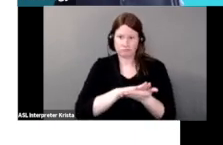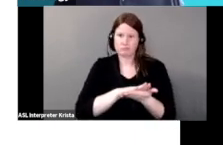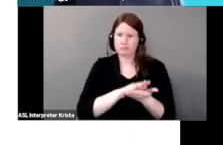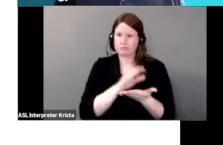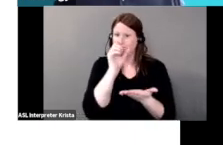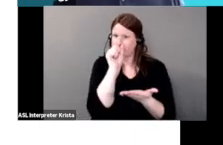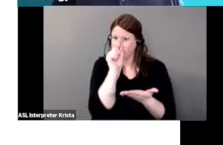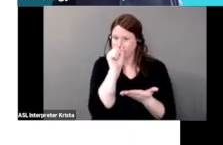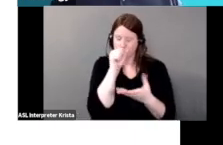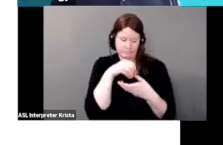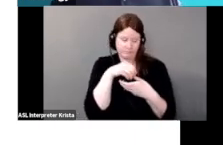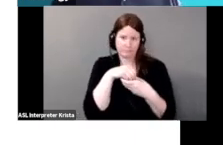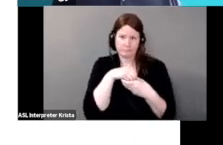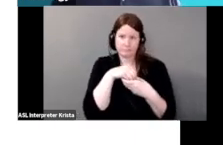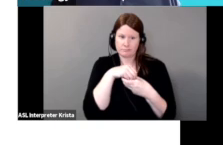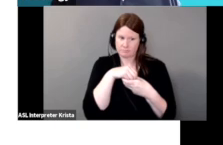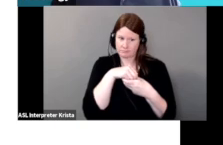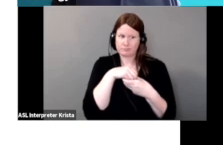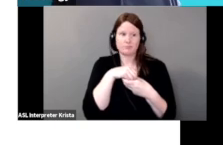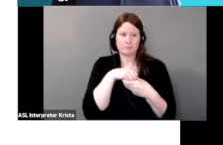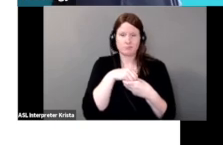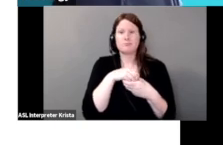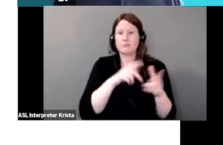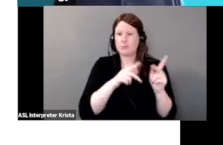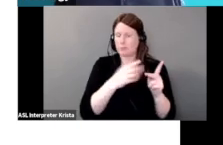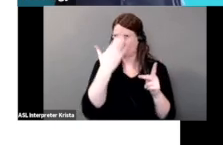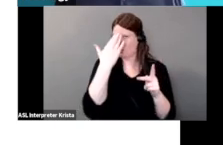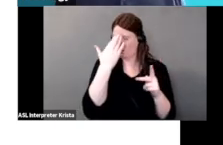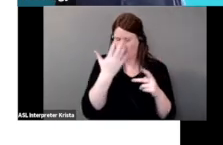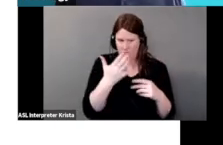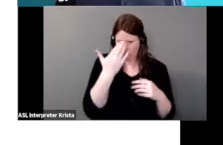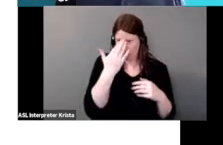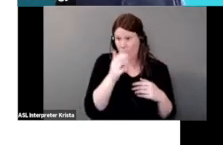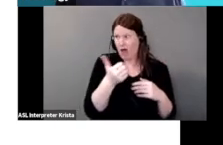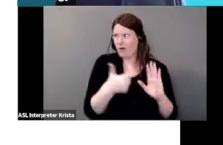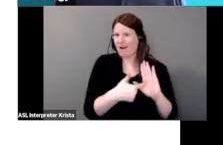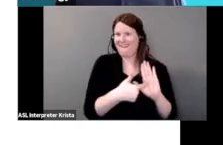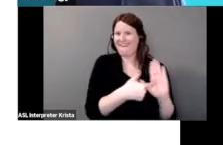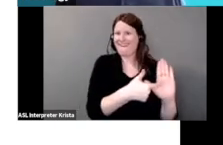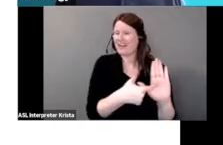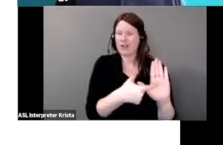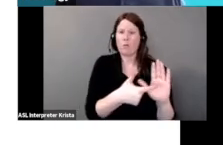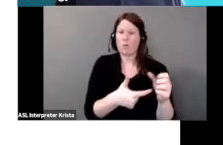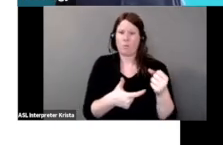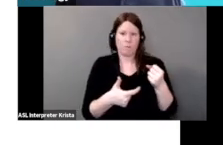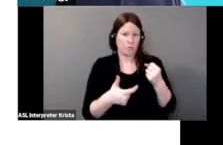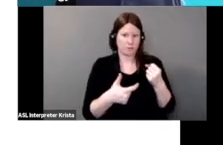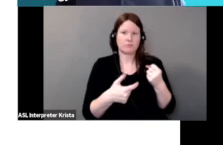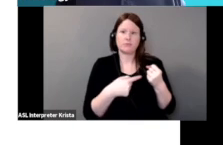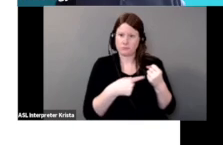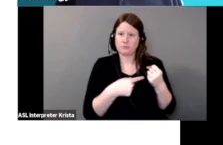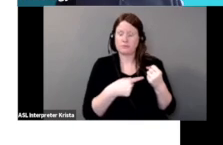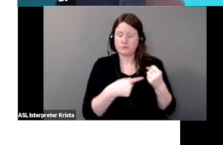the people who really need to know about it. And whenever you speak about it with someone, then make sure that